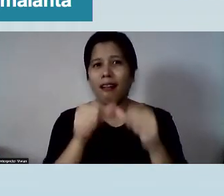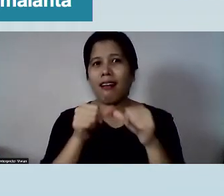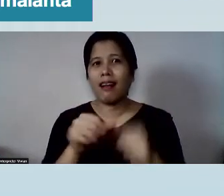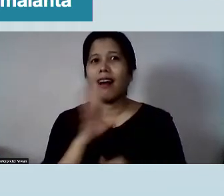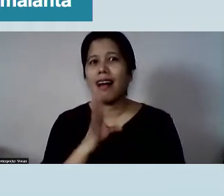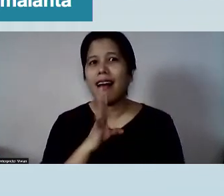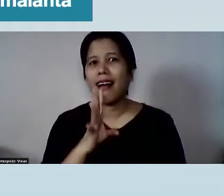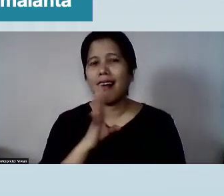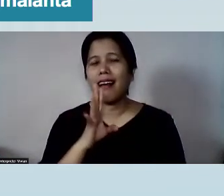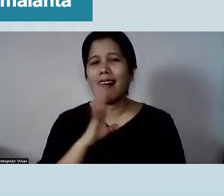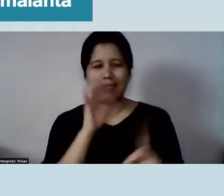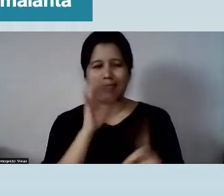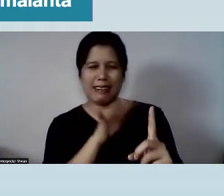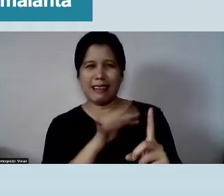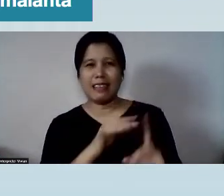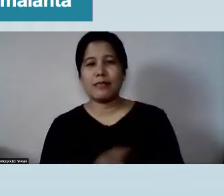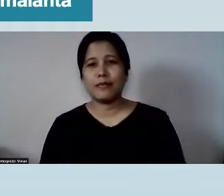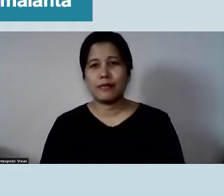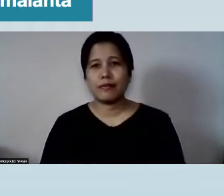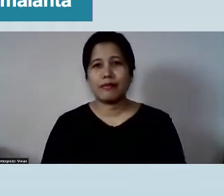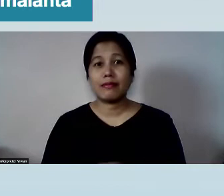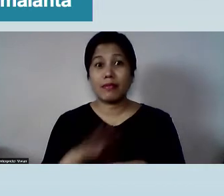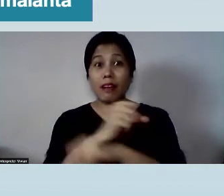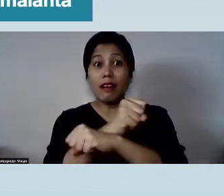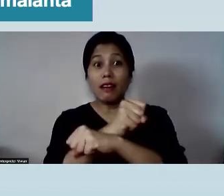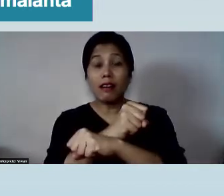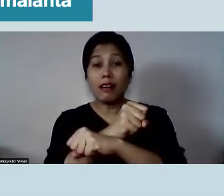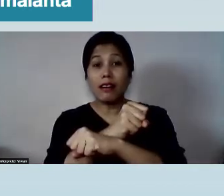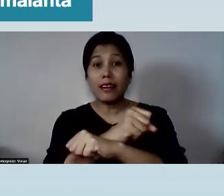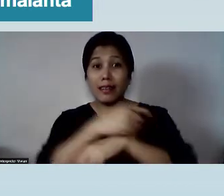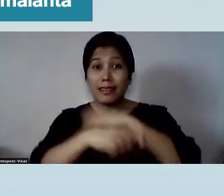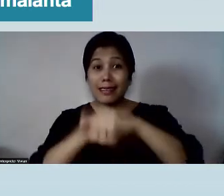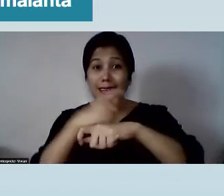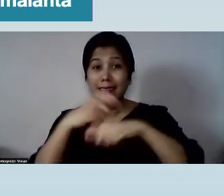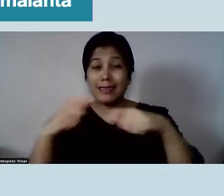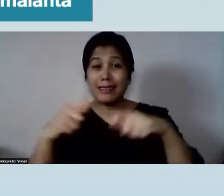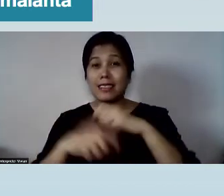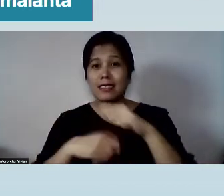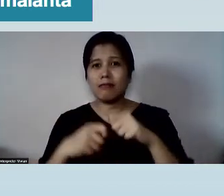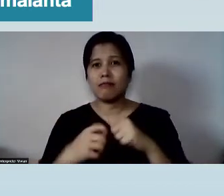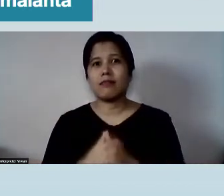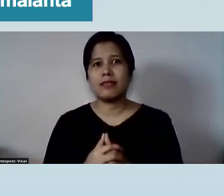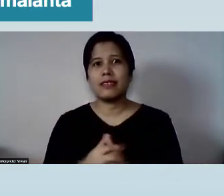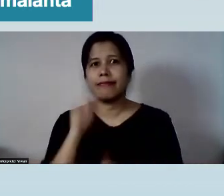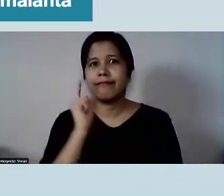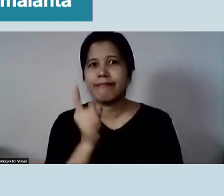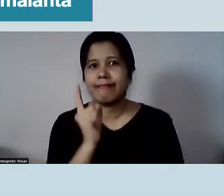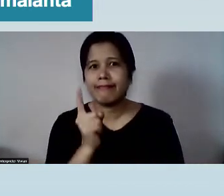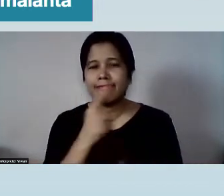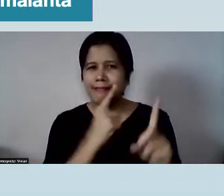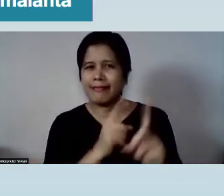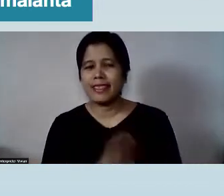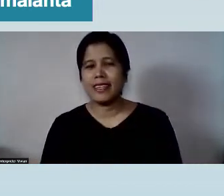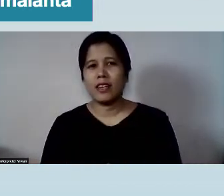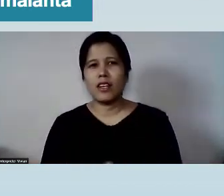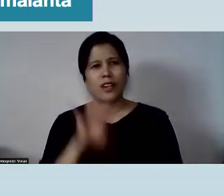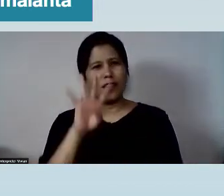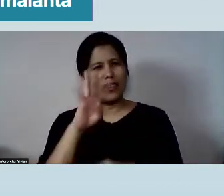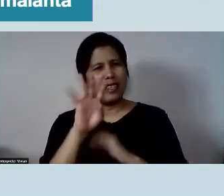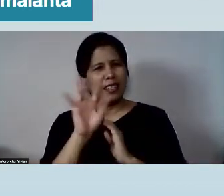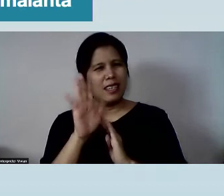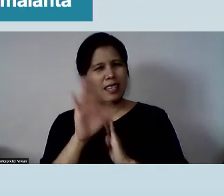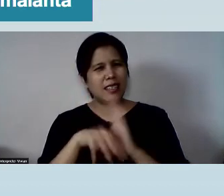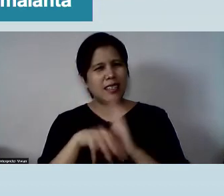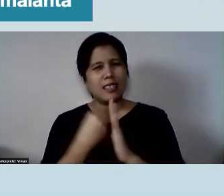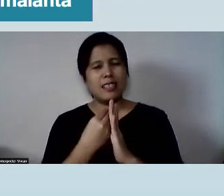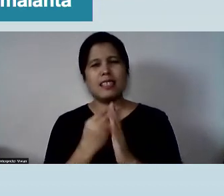ko kinukwento. Tinali yung anak niya, 6 years old kasi ang likot-likot, pinapagalitan niya, almost 45 minutes. Pagkatas nun, sabi